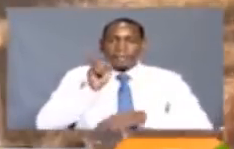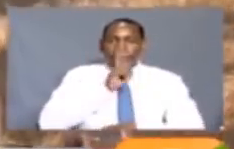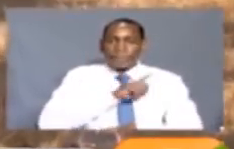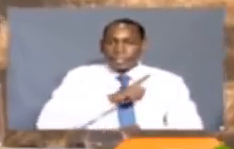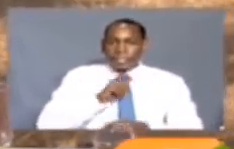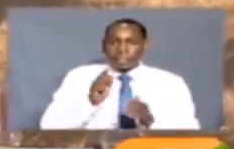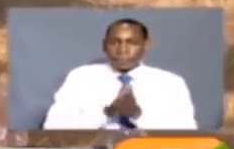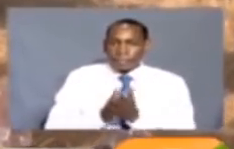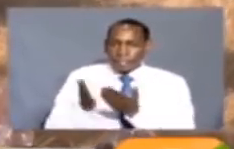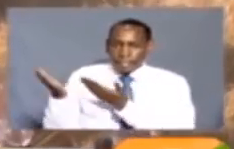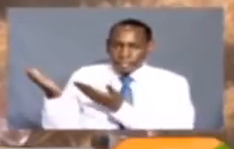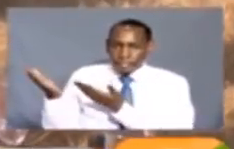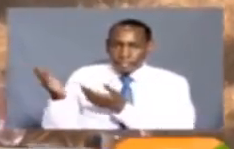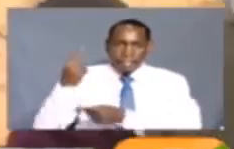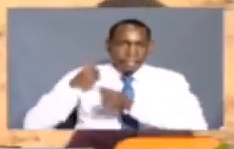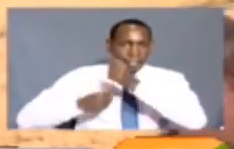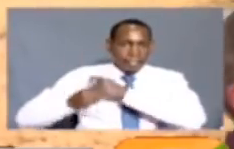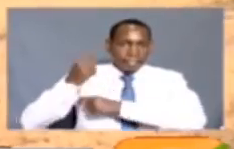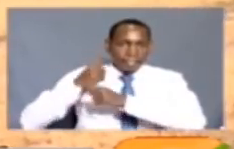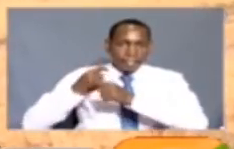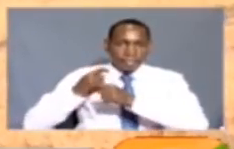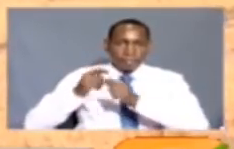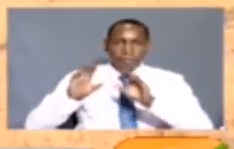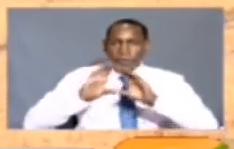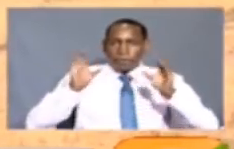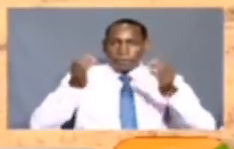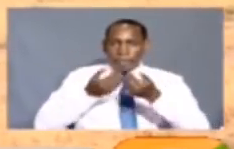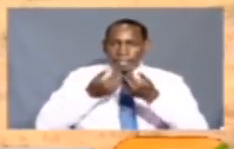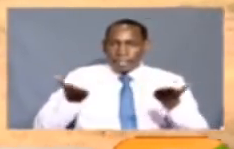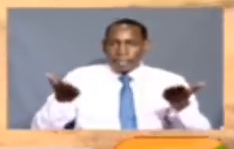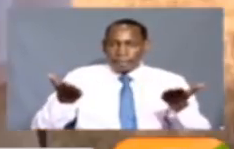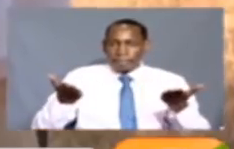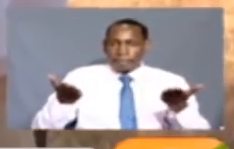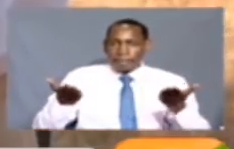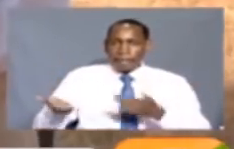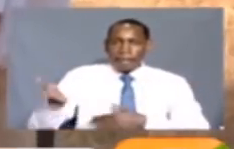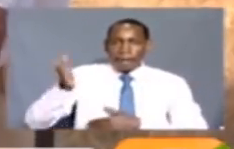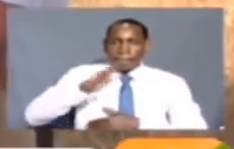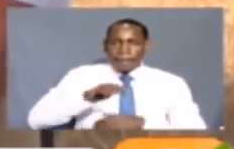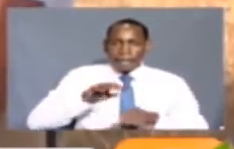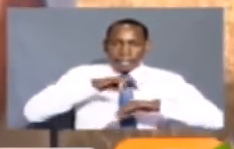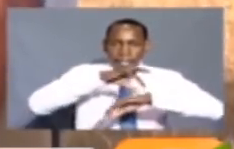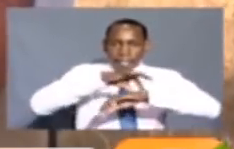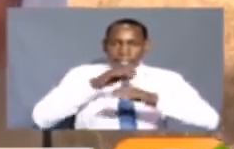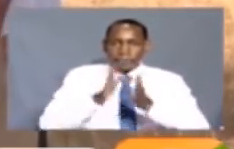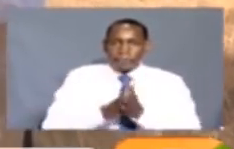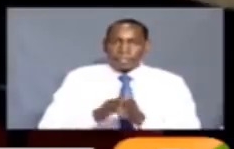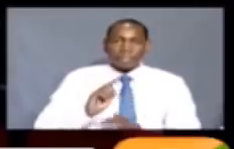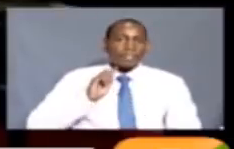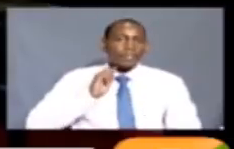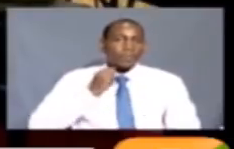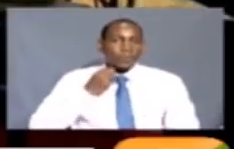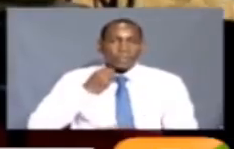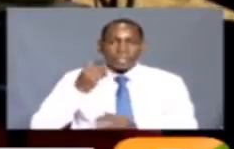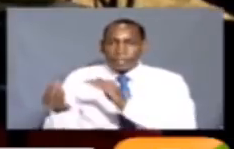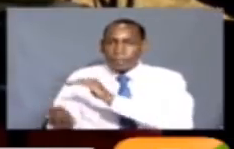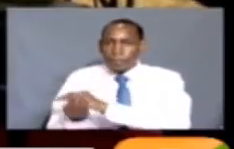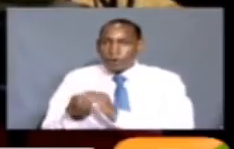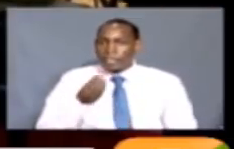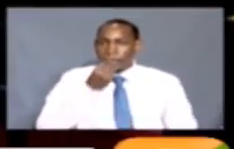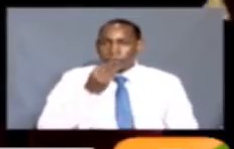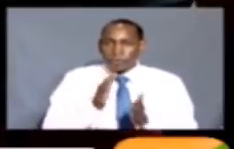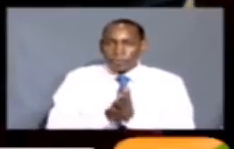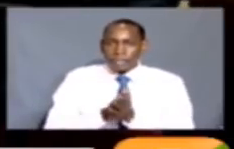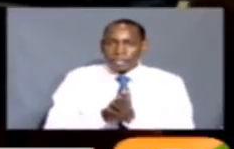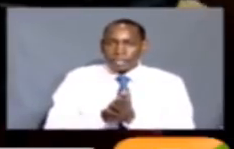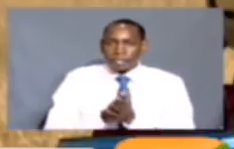flourish. This is a tradition the world over. You toast your return to Earth with a delicious breakfast, complete with